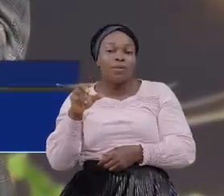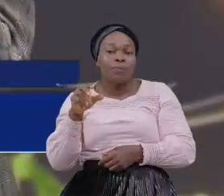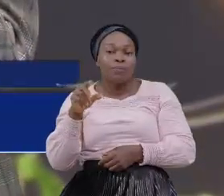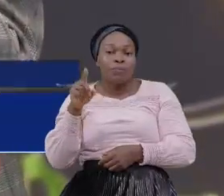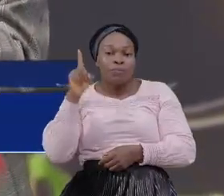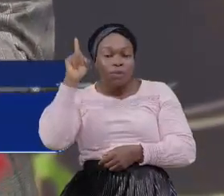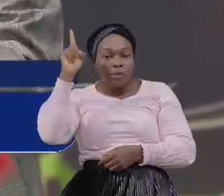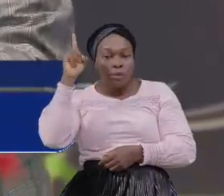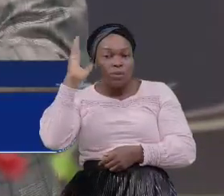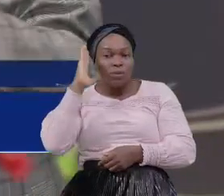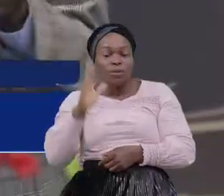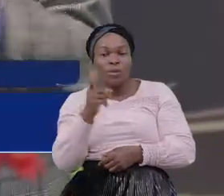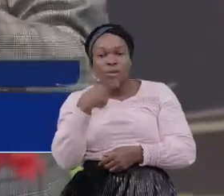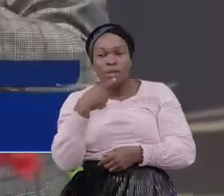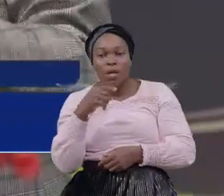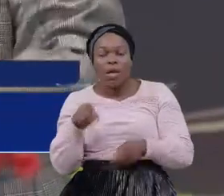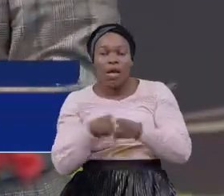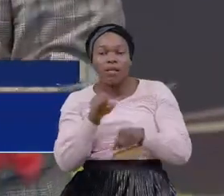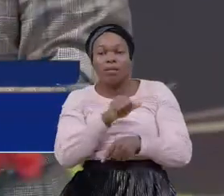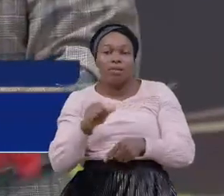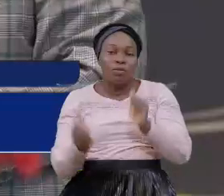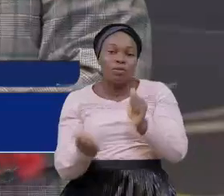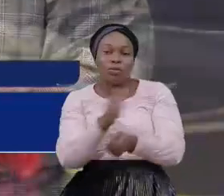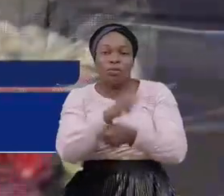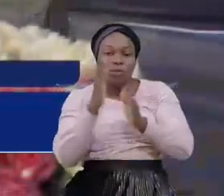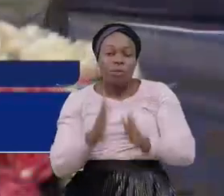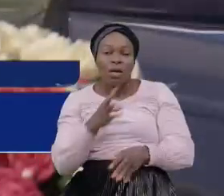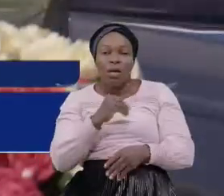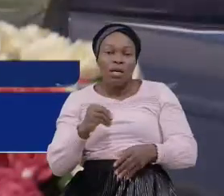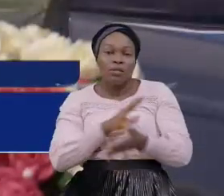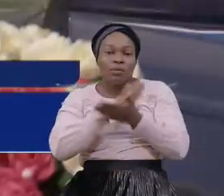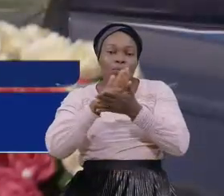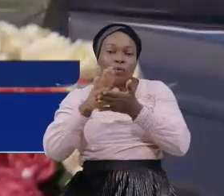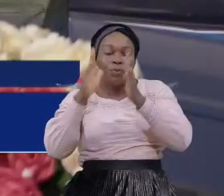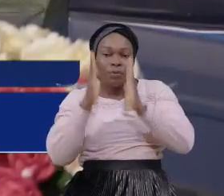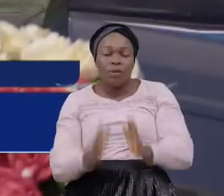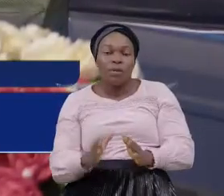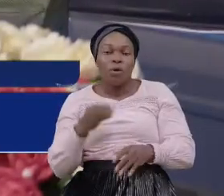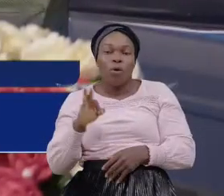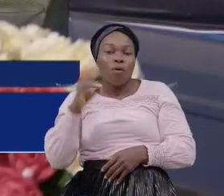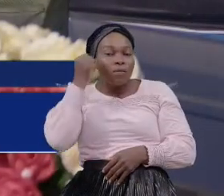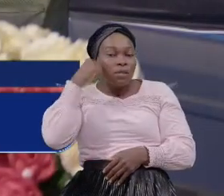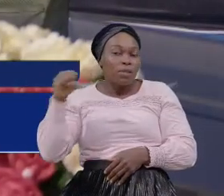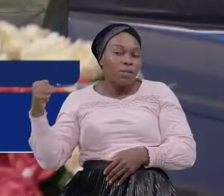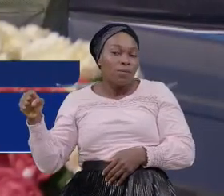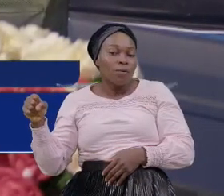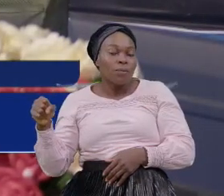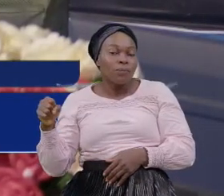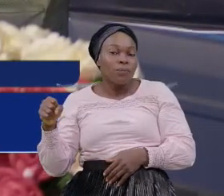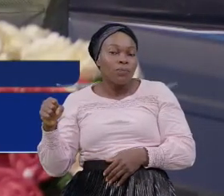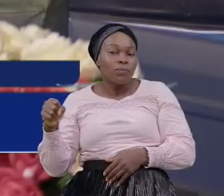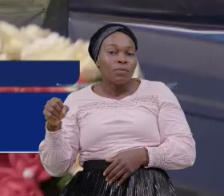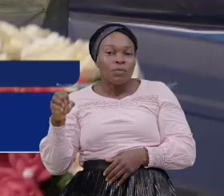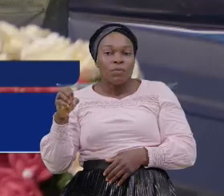as a refiner and purifier of silver. He shall search the